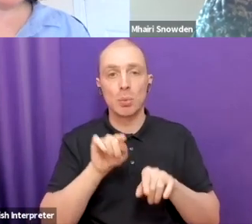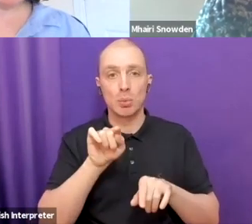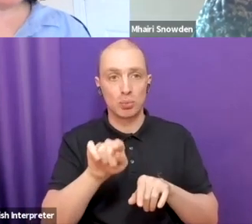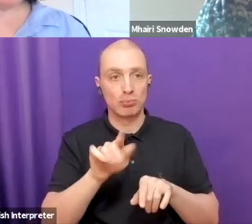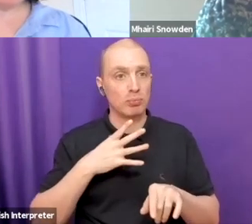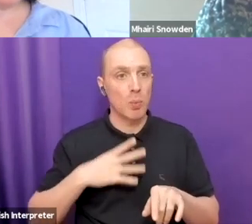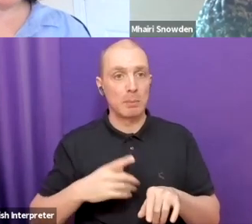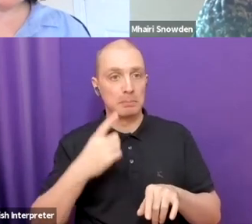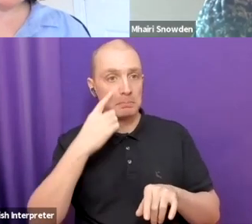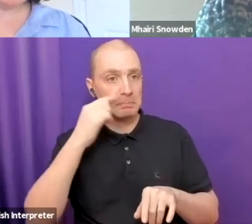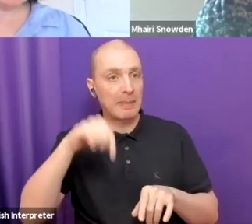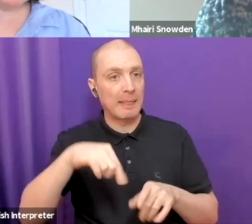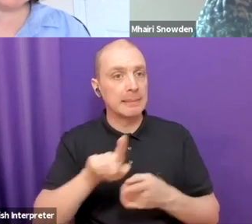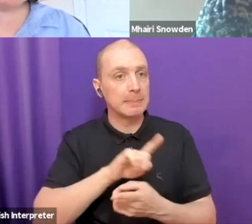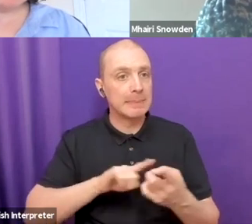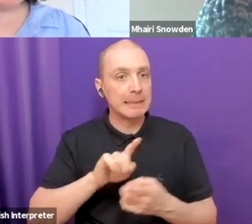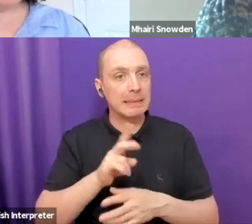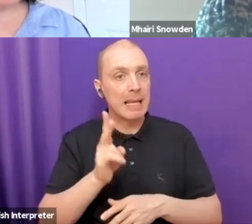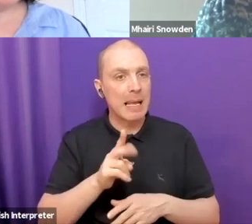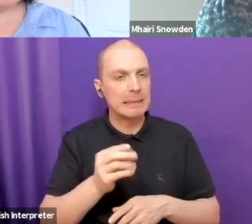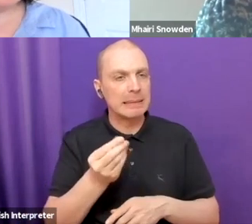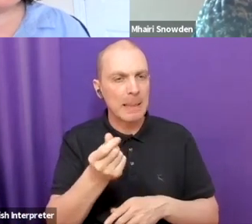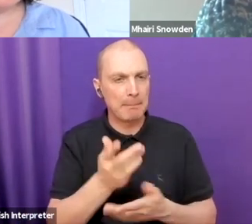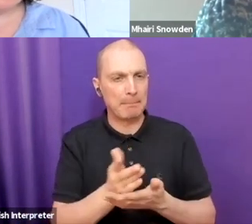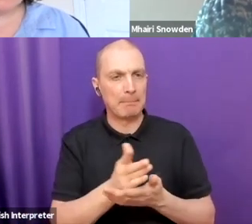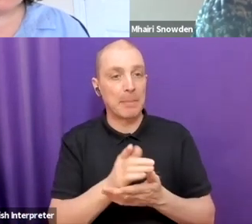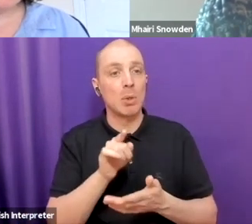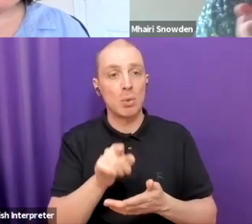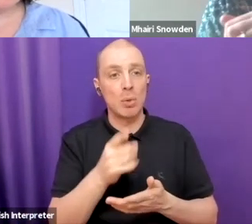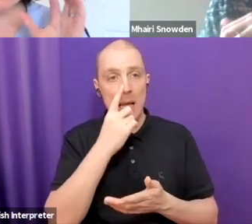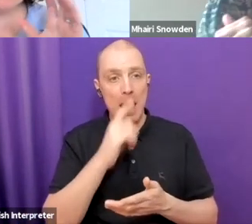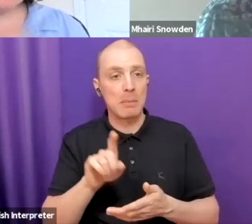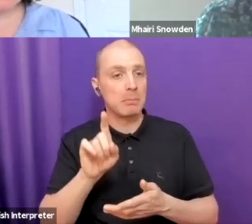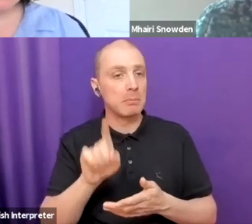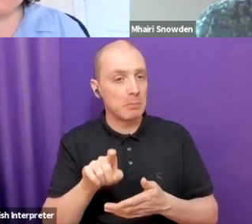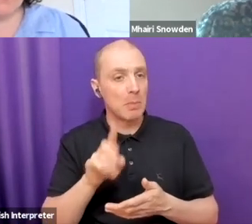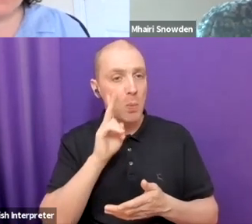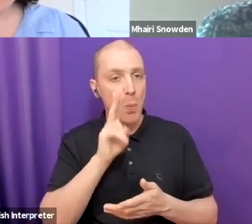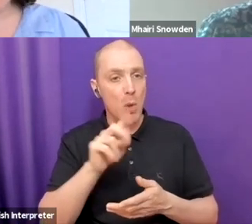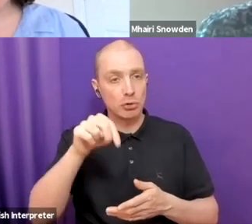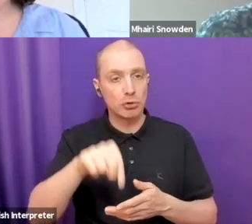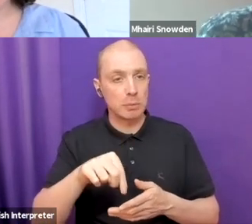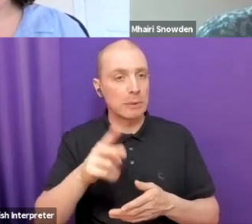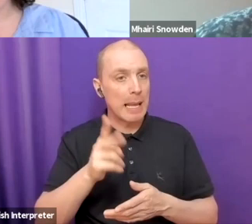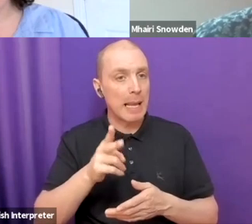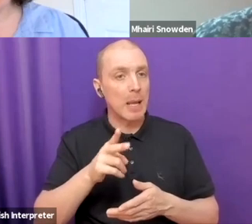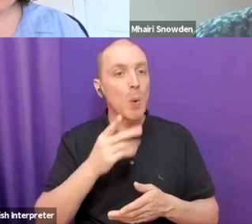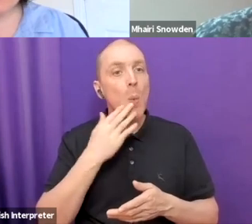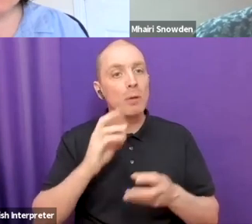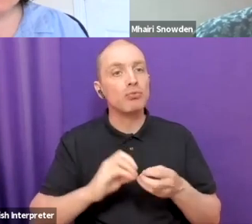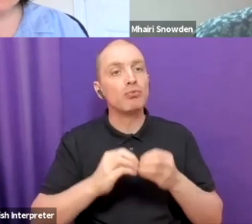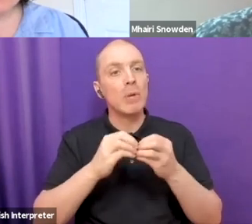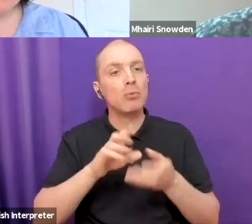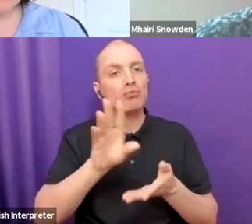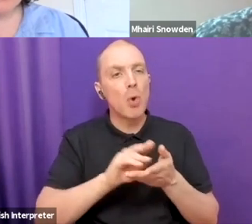and revisit some of the parts that you weren't totally clear about, then please do that, and we'll tweet out once we've done that, once we've done